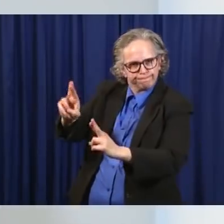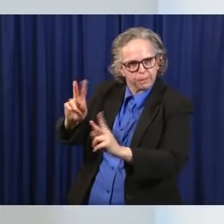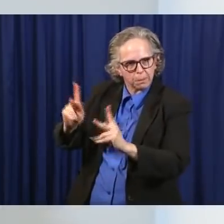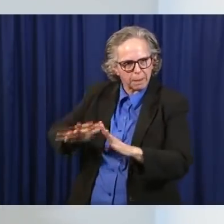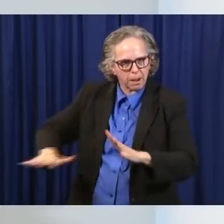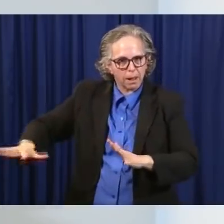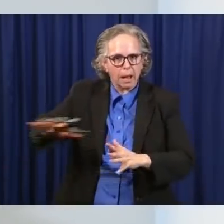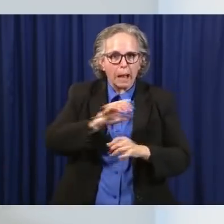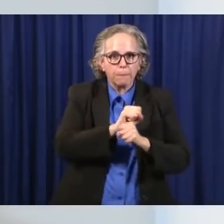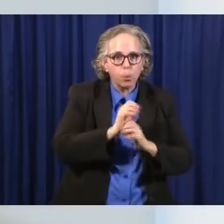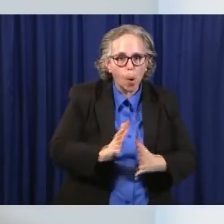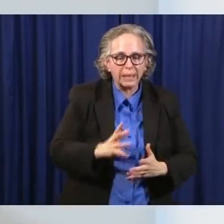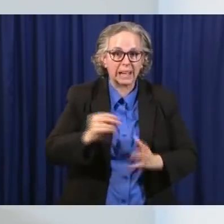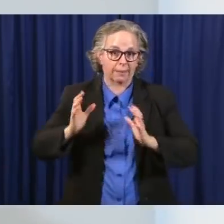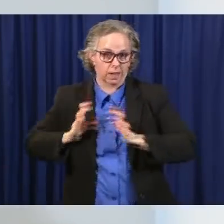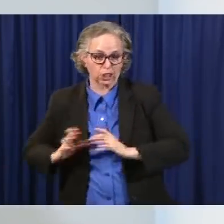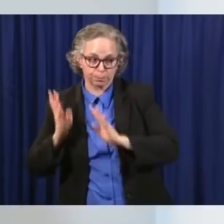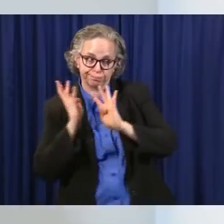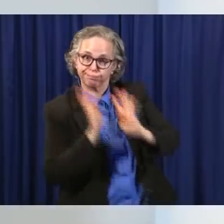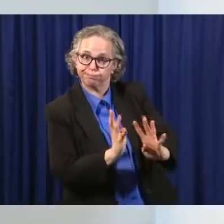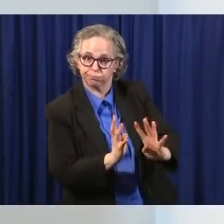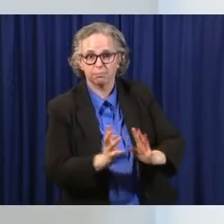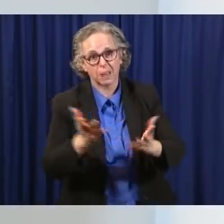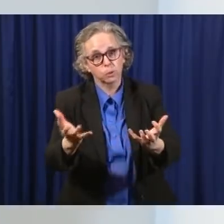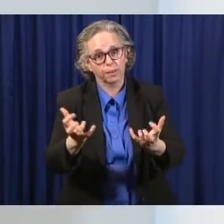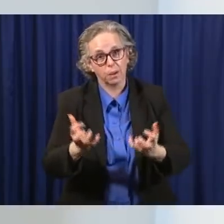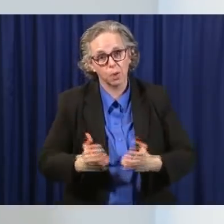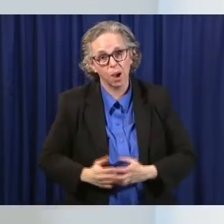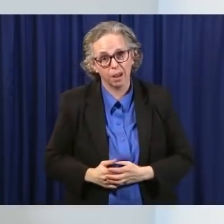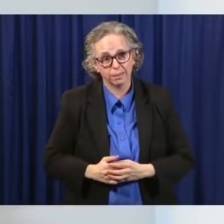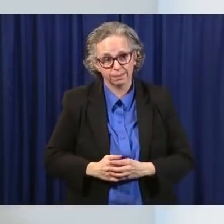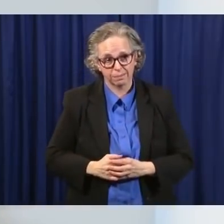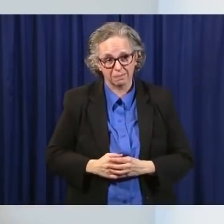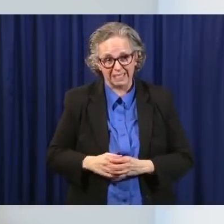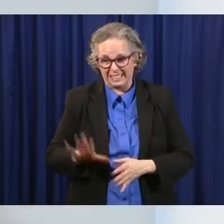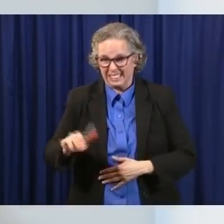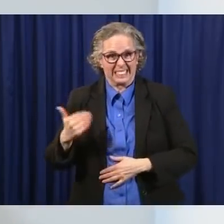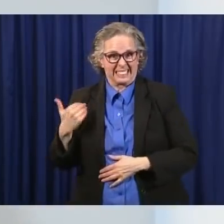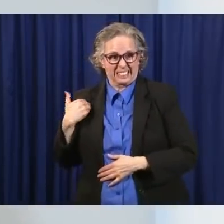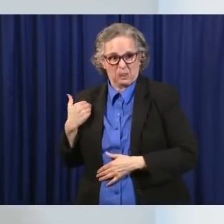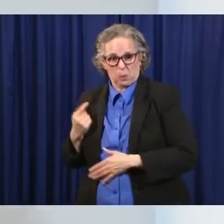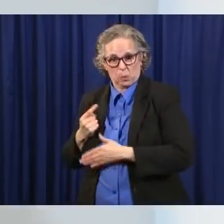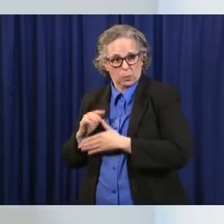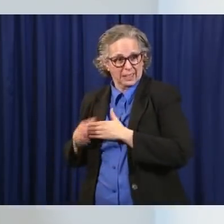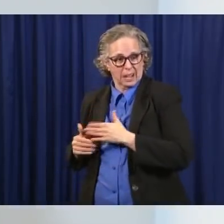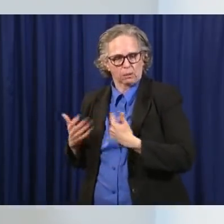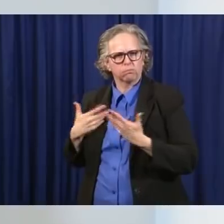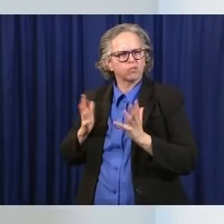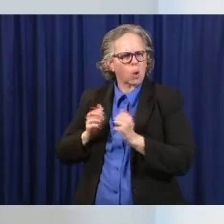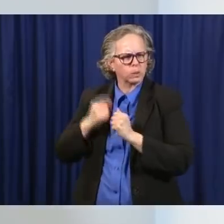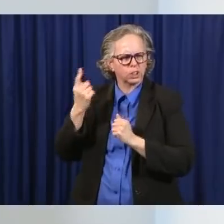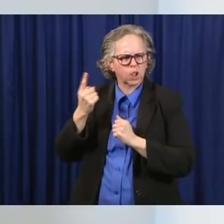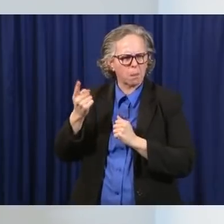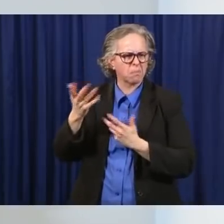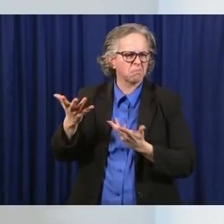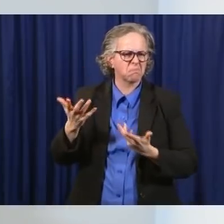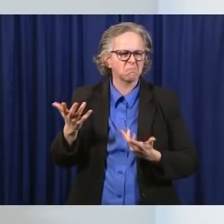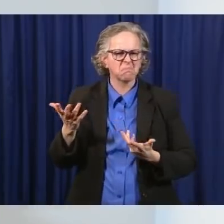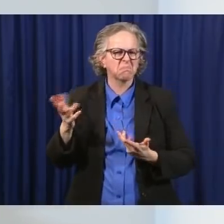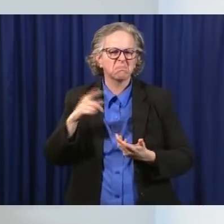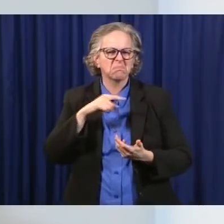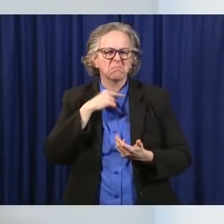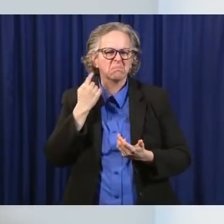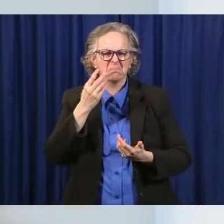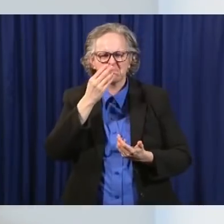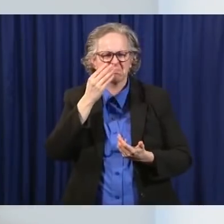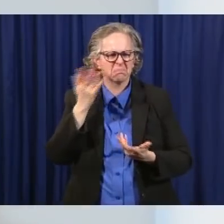I know sees themselves as 10 feet tall and bulletproof, like nothing's going to affect them. They're not concerned about coronavirus in their